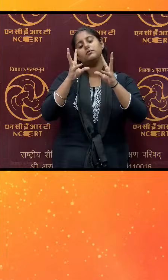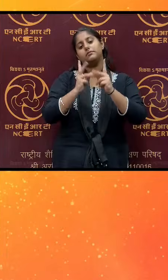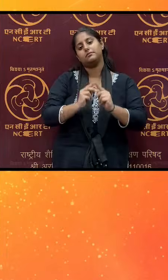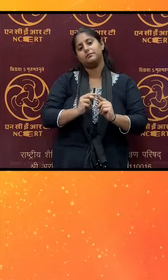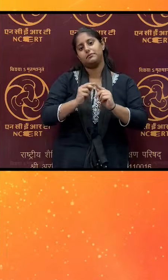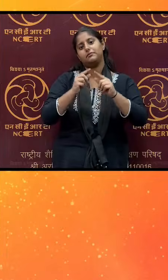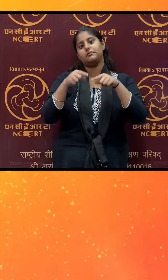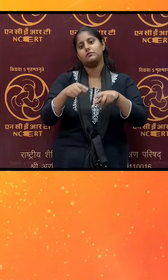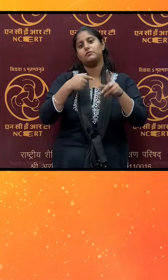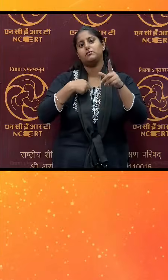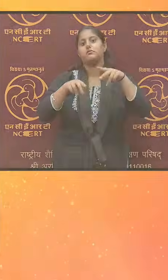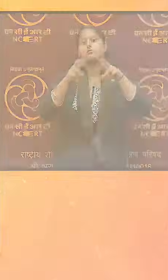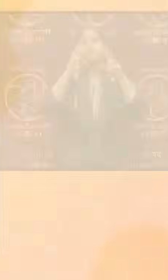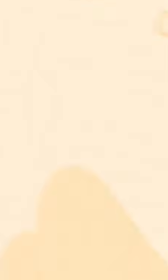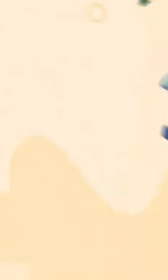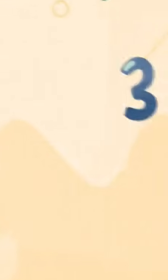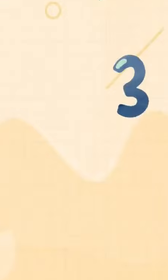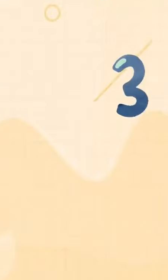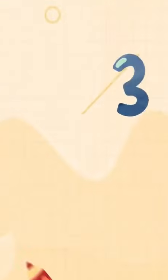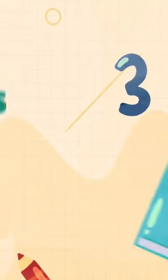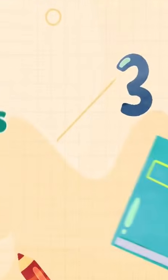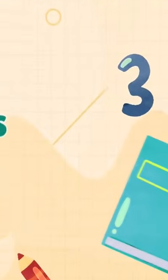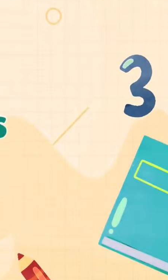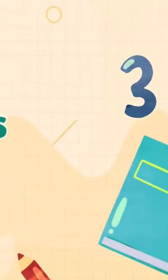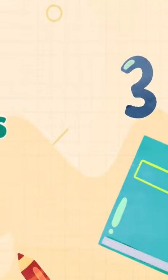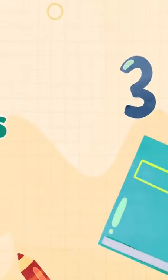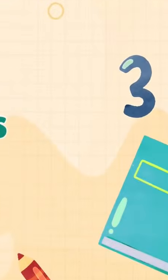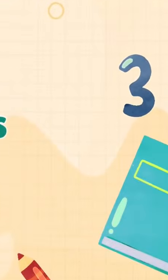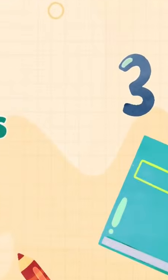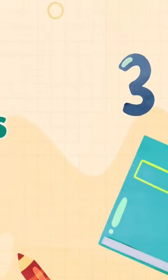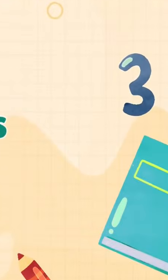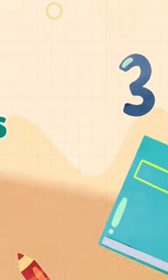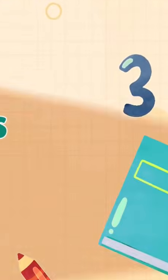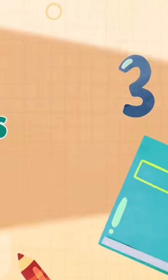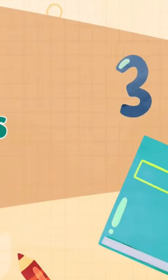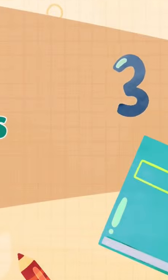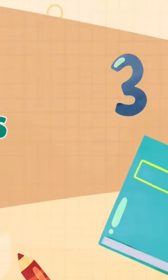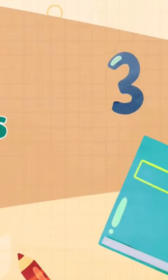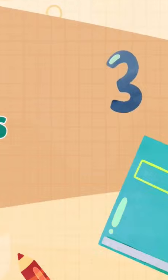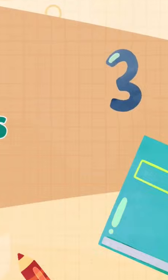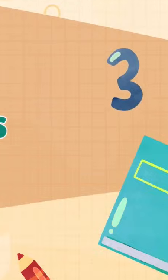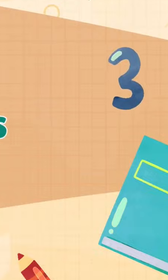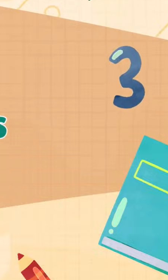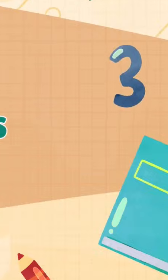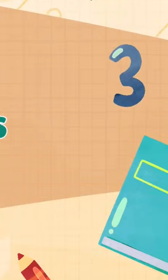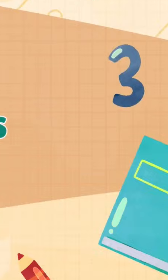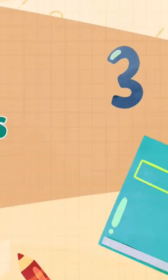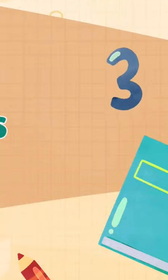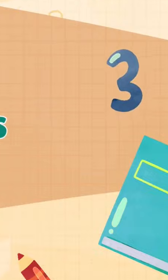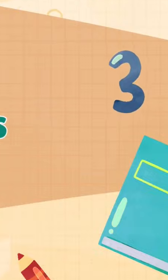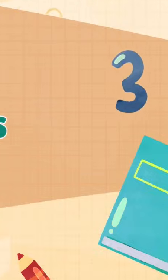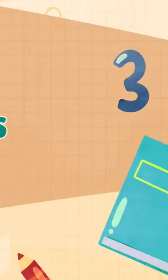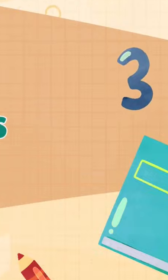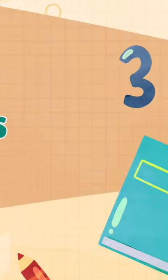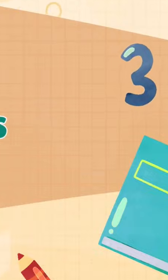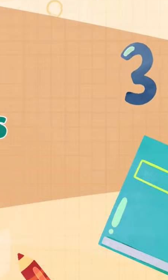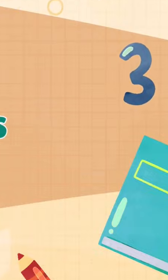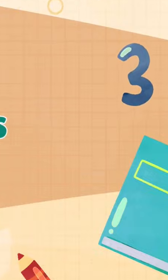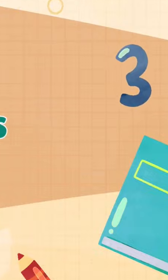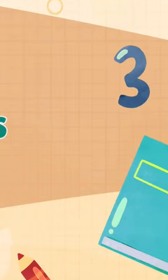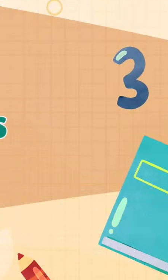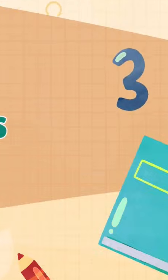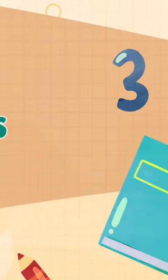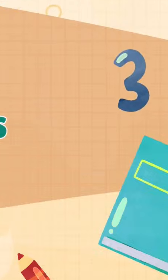will be discussing about class 10 students. First, let me tell you the topic name. So, we will study and learn today about